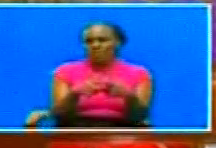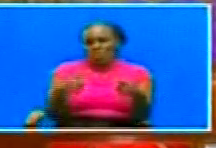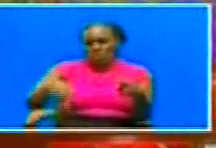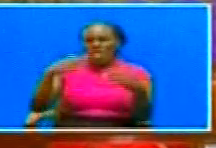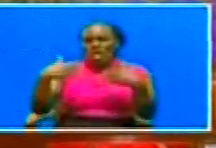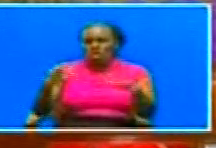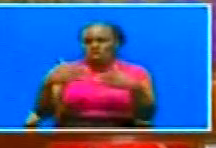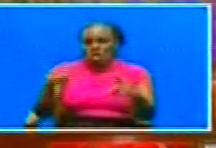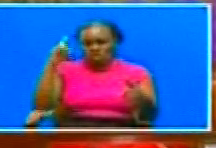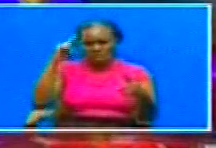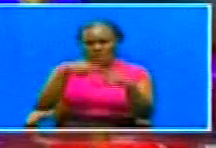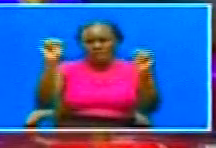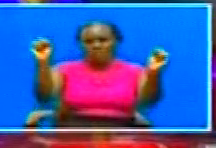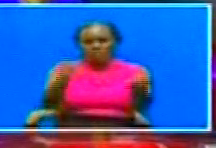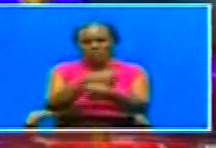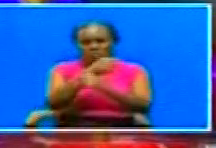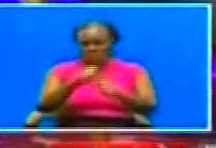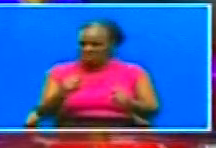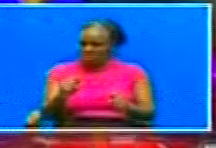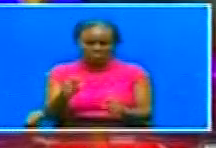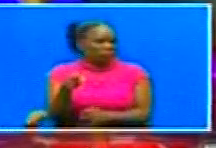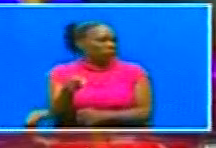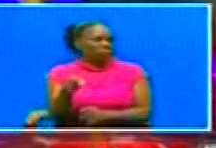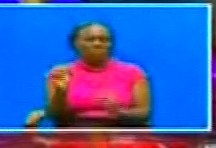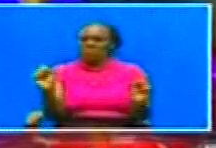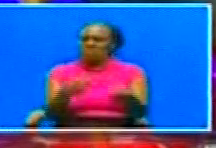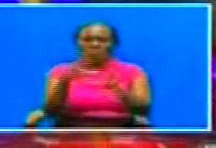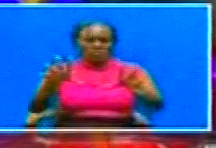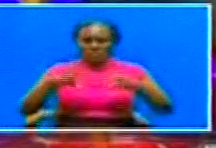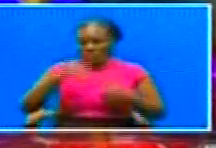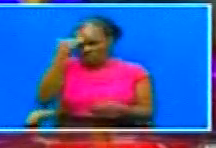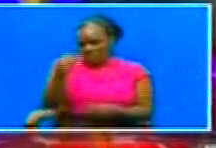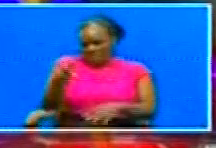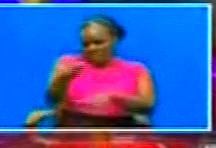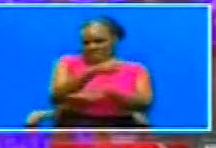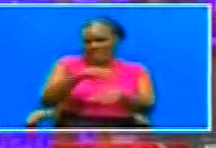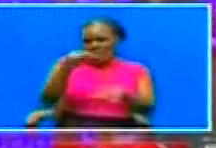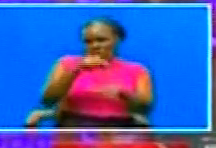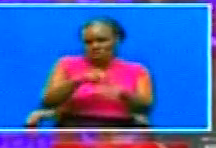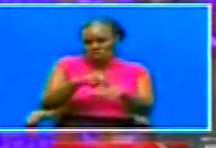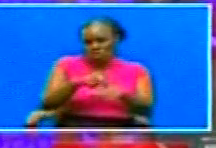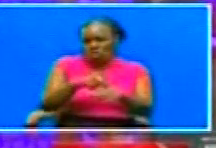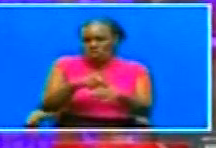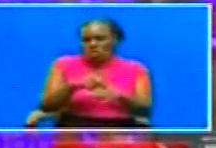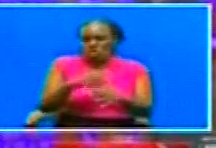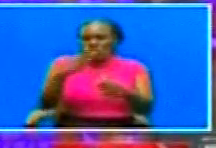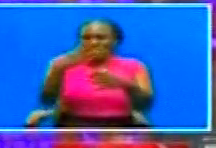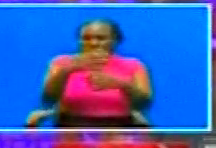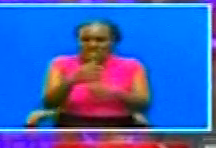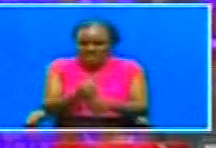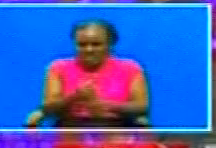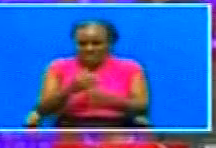the initiative. We cannot afford that luxury, Jeff, because this is a nation that we hold in trust for